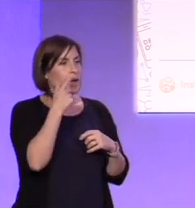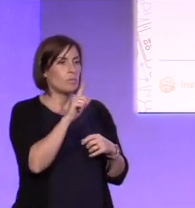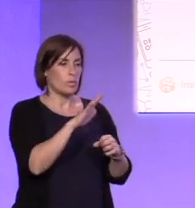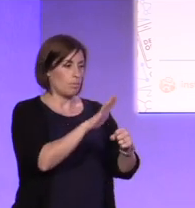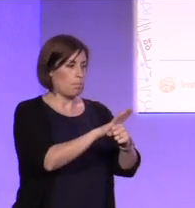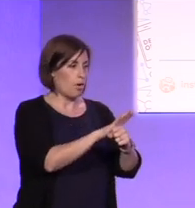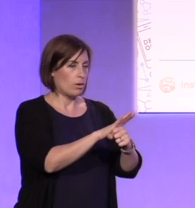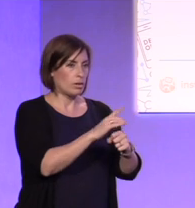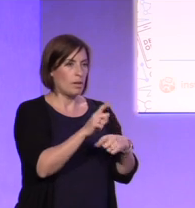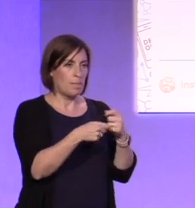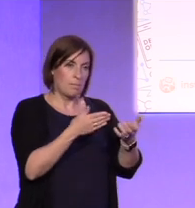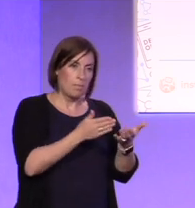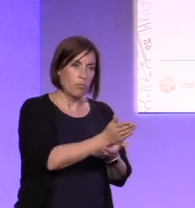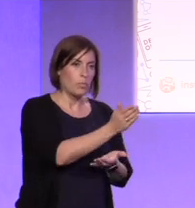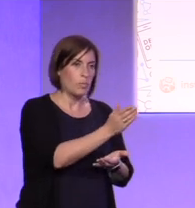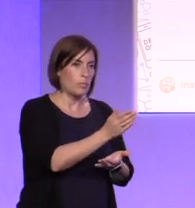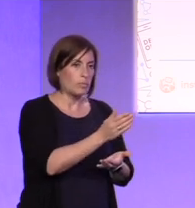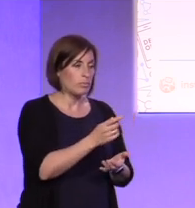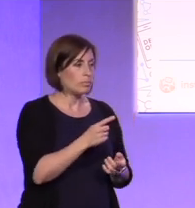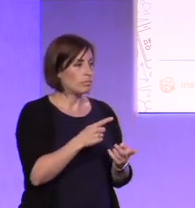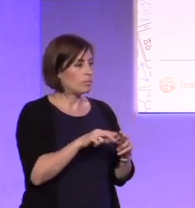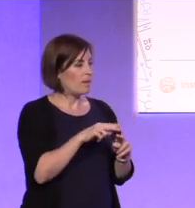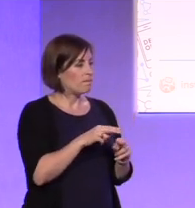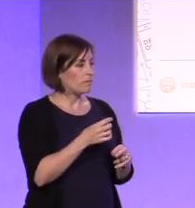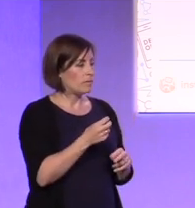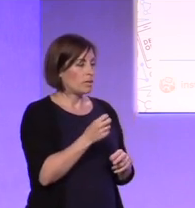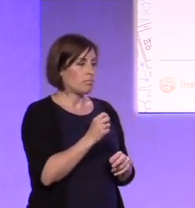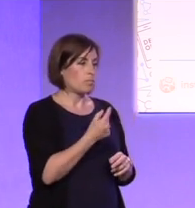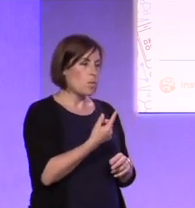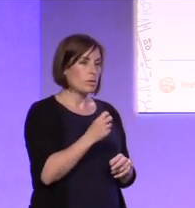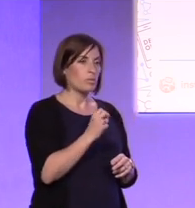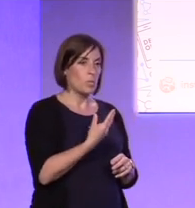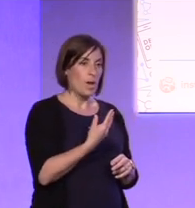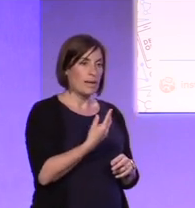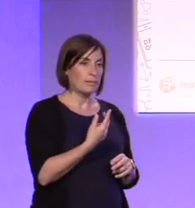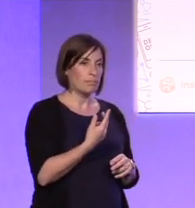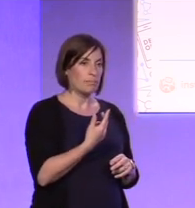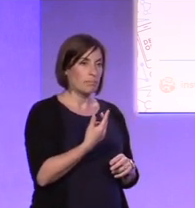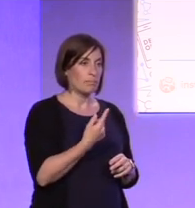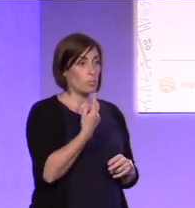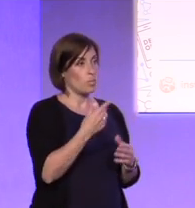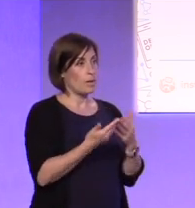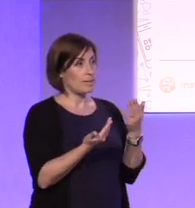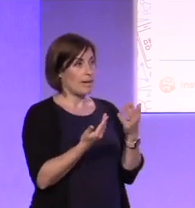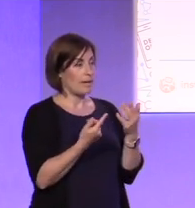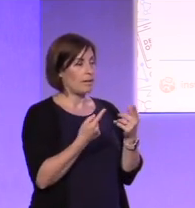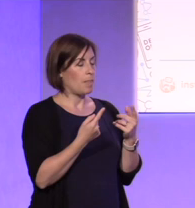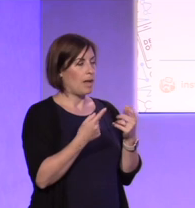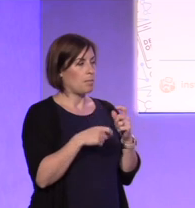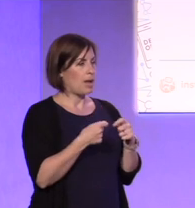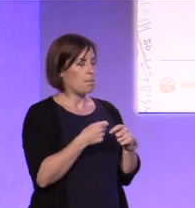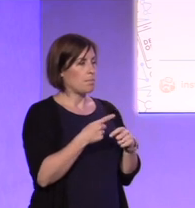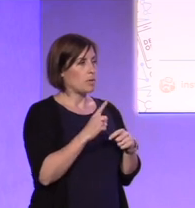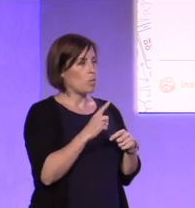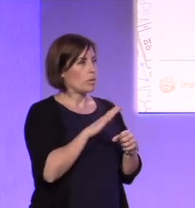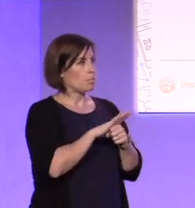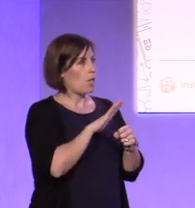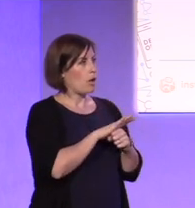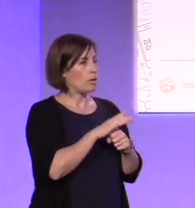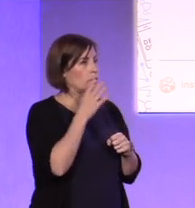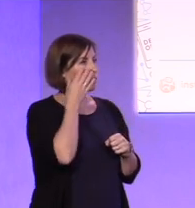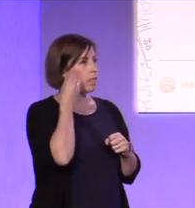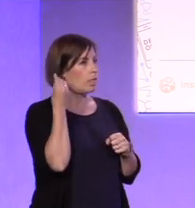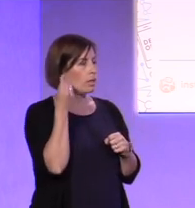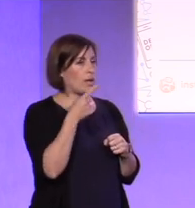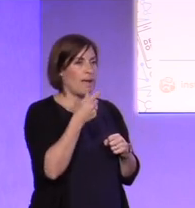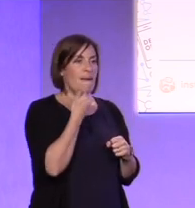something once or twice per day, you quickly forget about the things that hold you back, the things that slow you down. If you do something 10, 20, 30 times